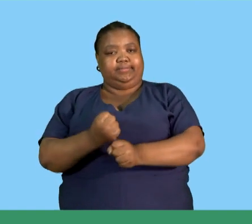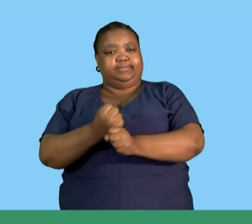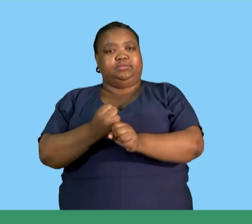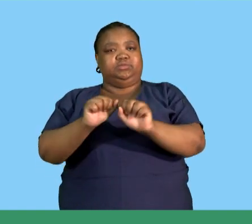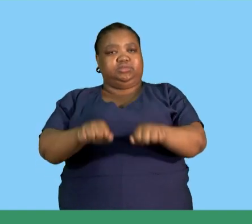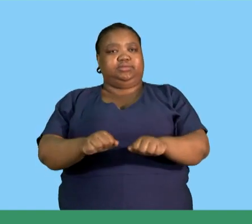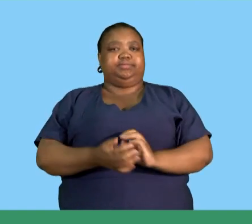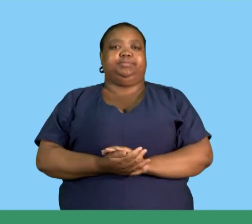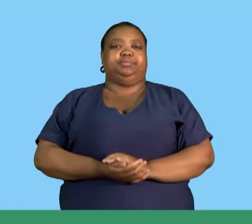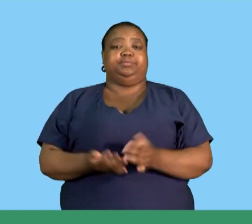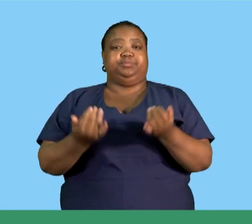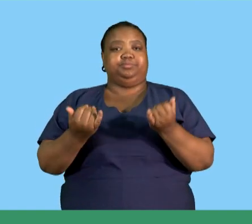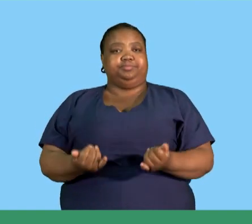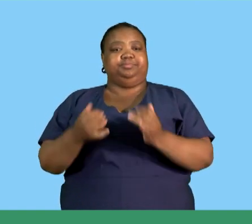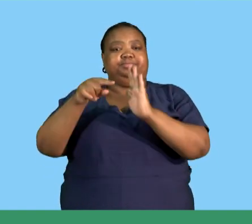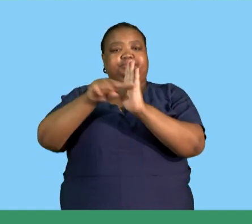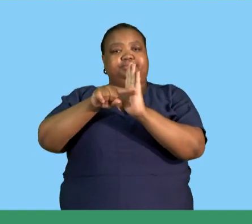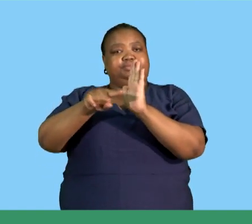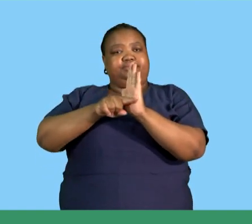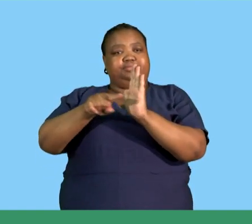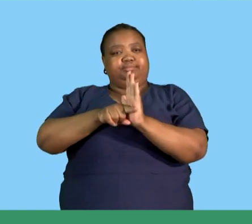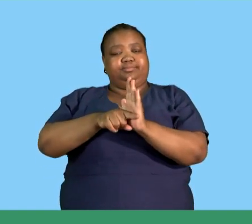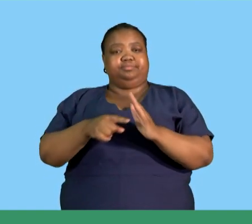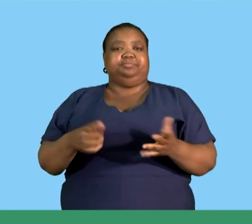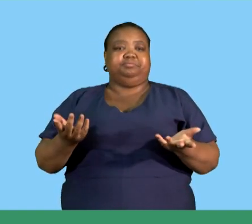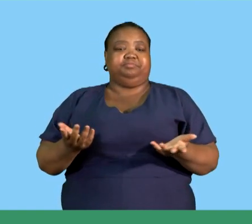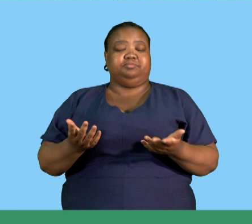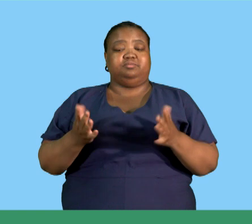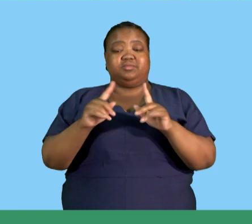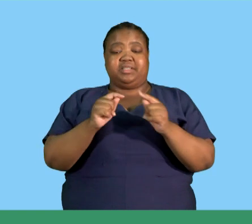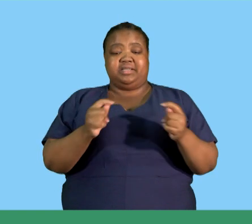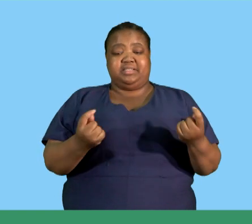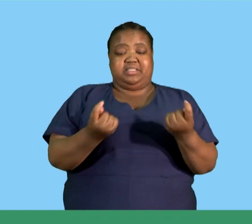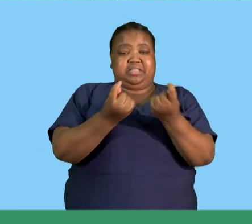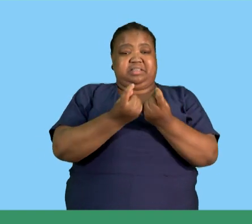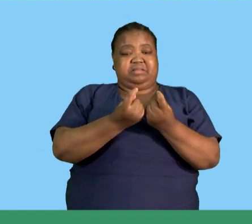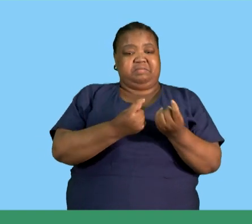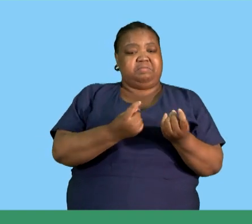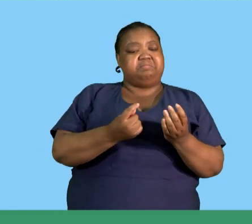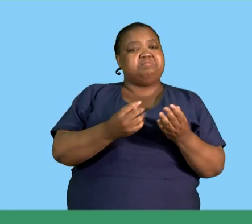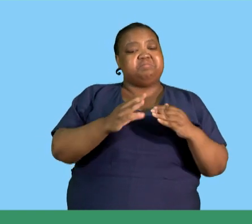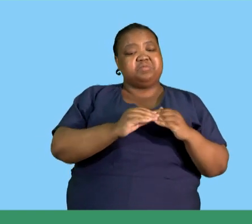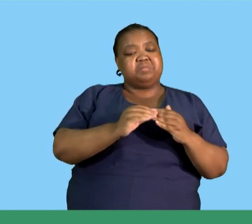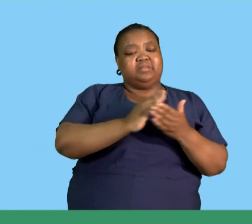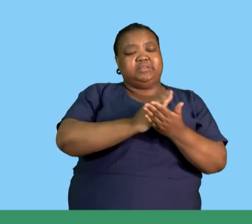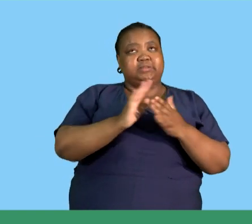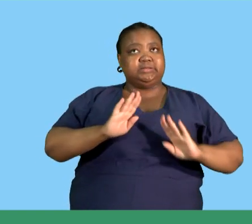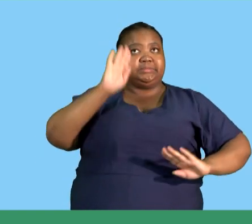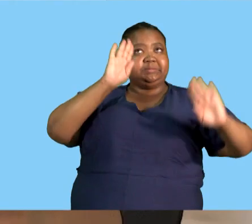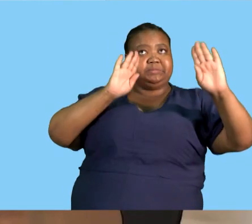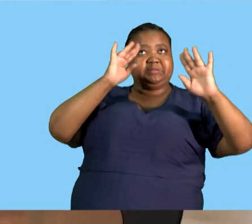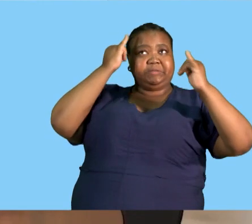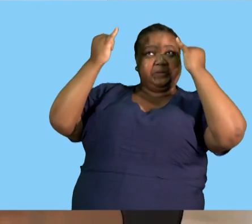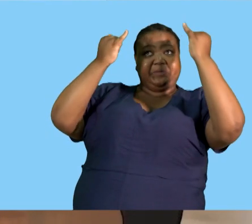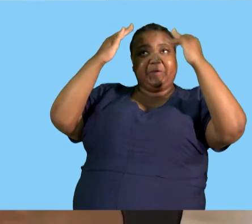the disadvantages now. Right, the first one, some team members may dominate the discussion. They are the only